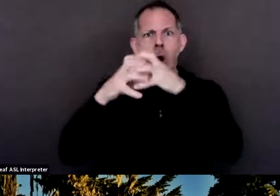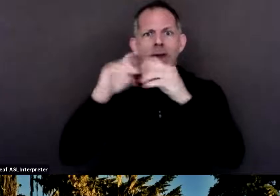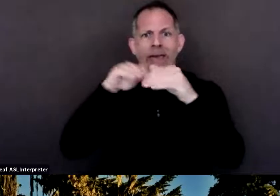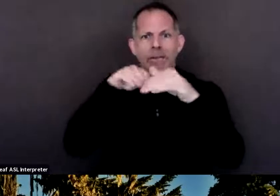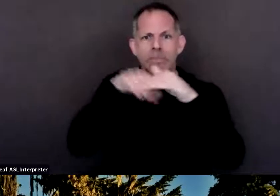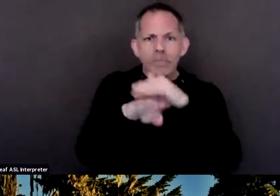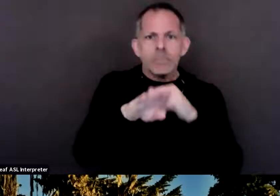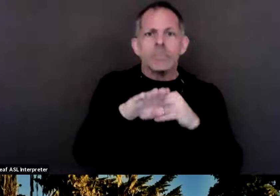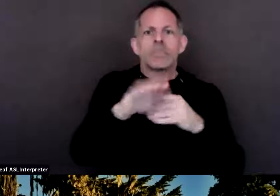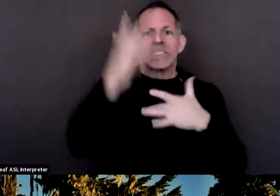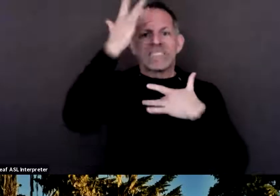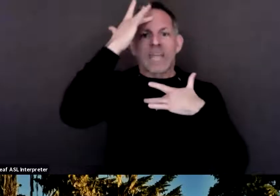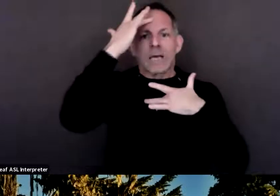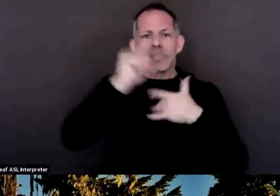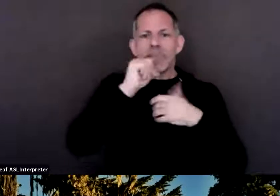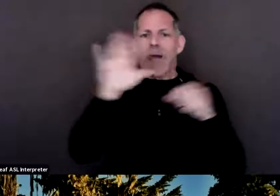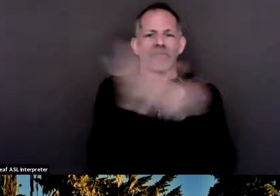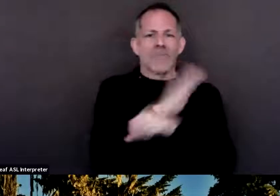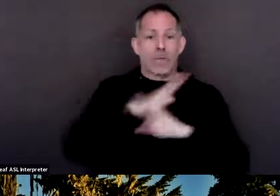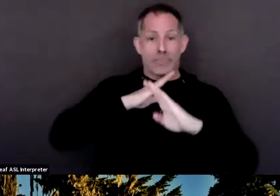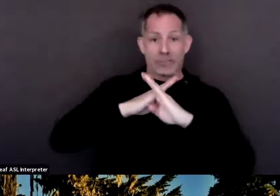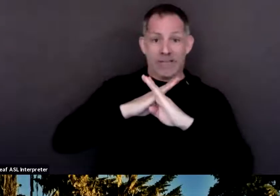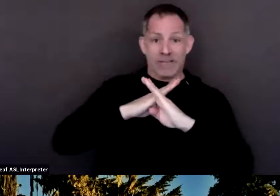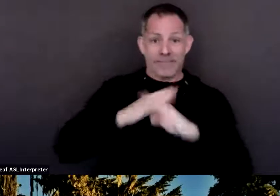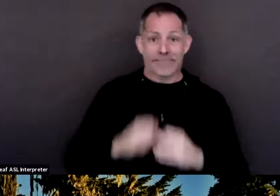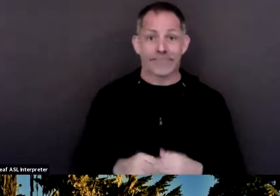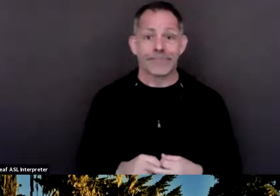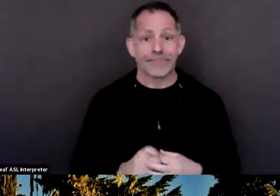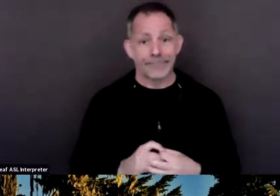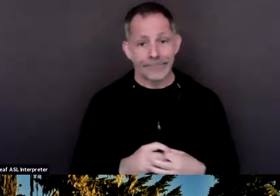more resistant to the vaccine. So we just need to keep